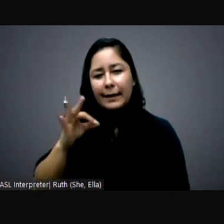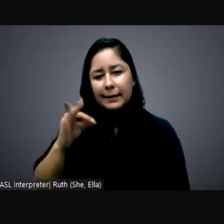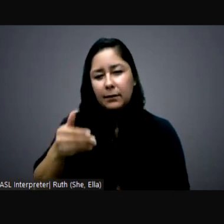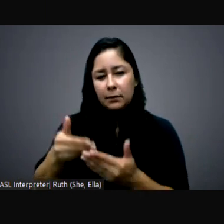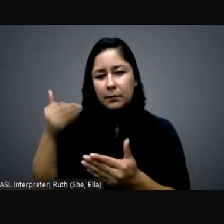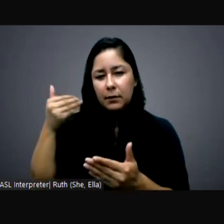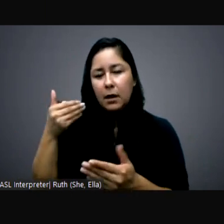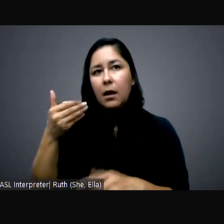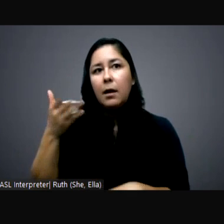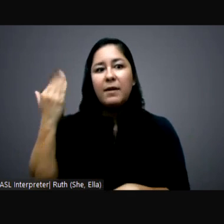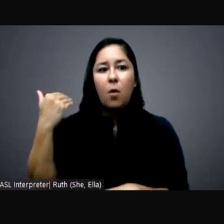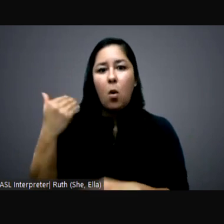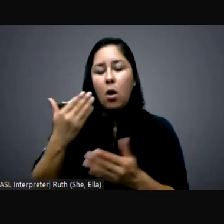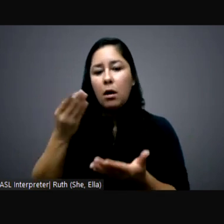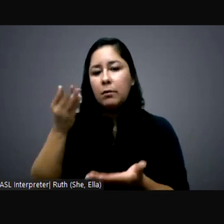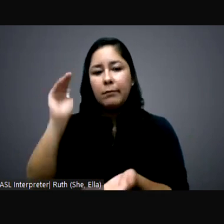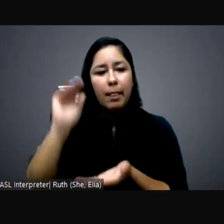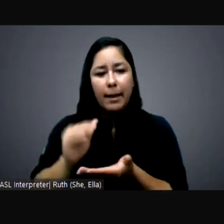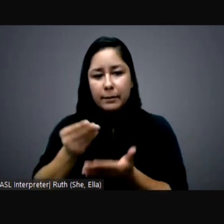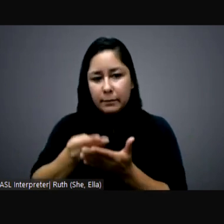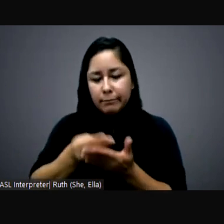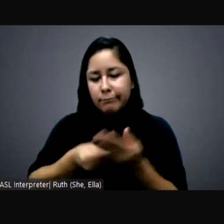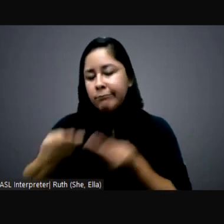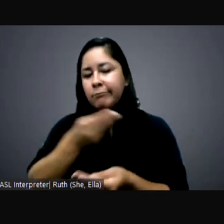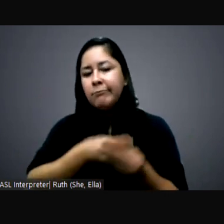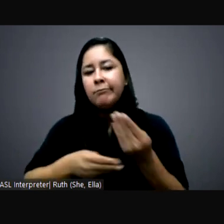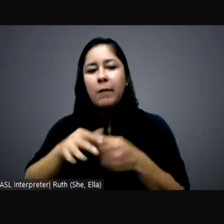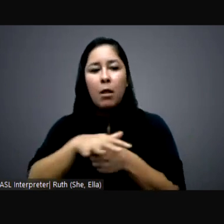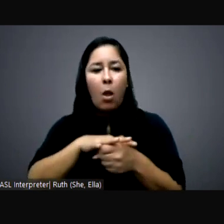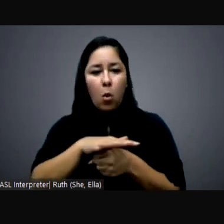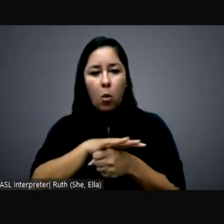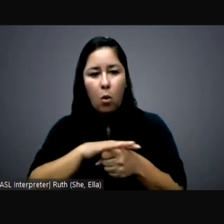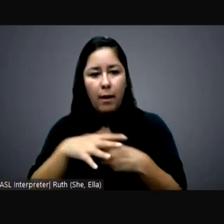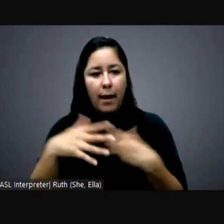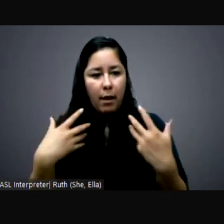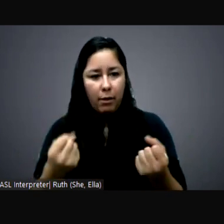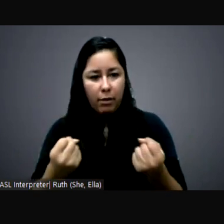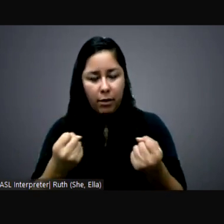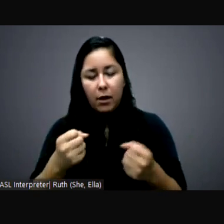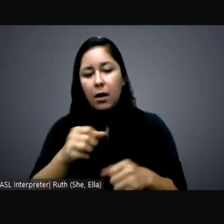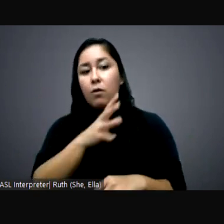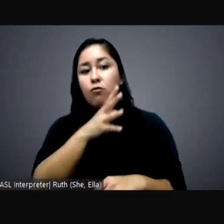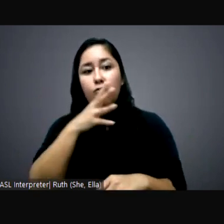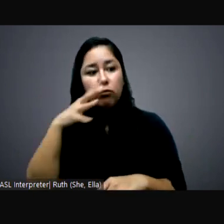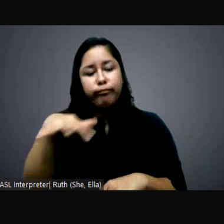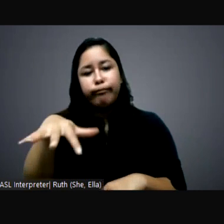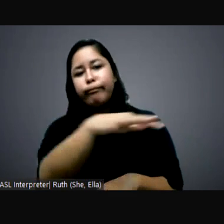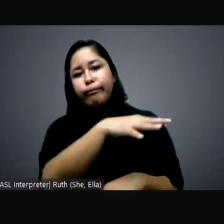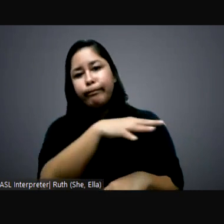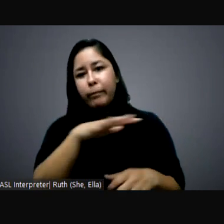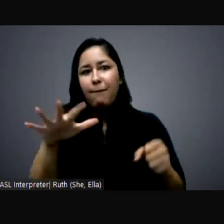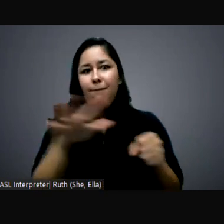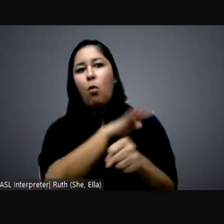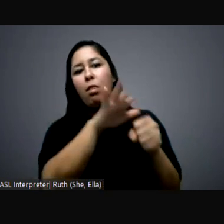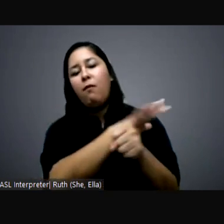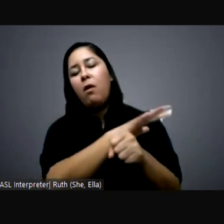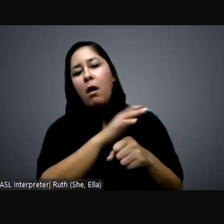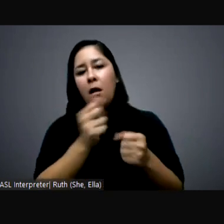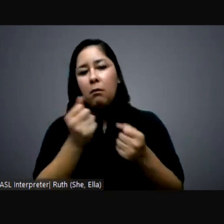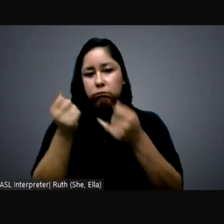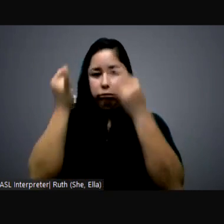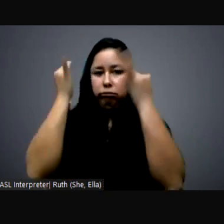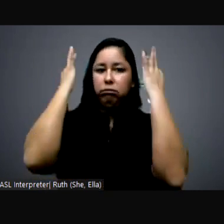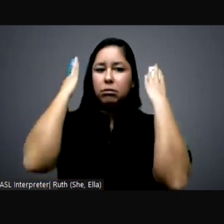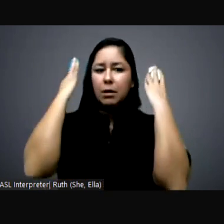and local public health across the state and rural areas being overwhelmed. What are we learning from COVID-19, and how are we applying